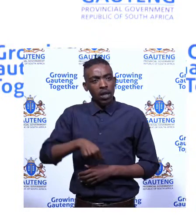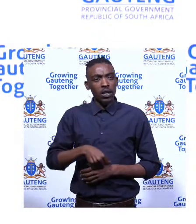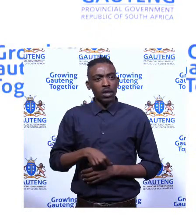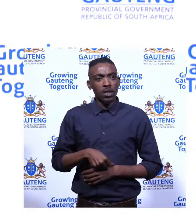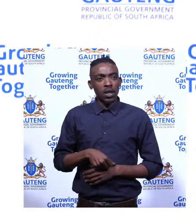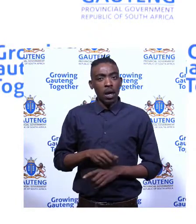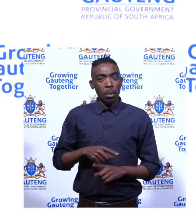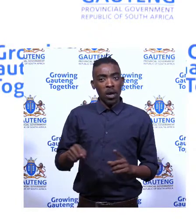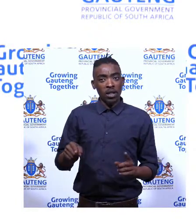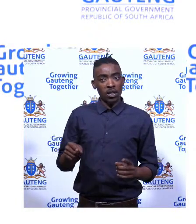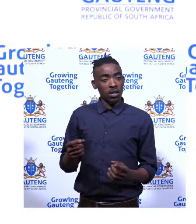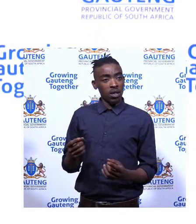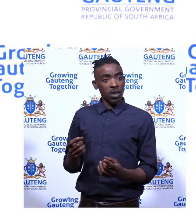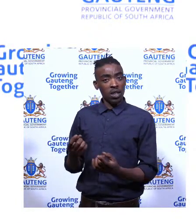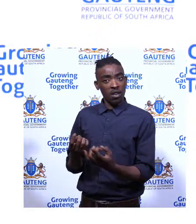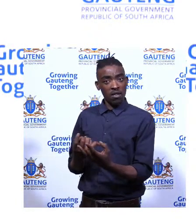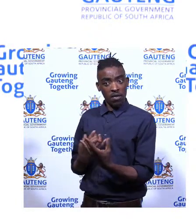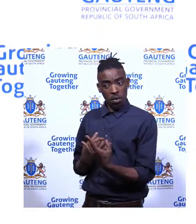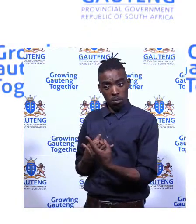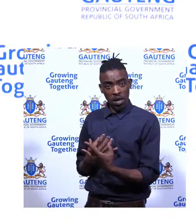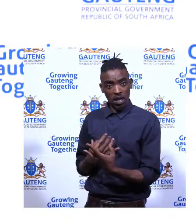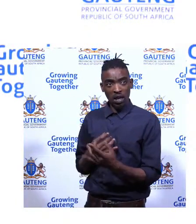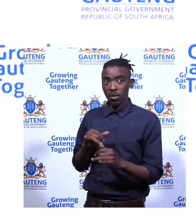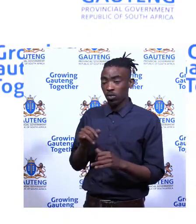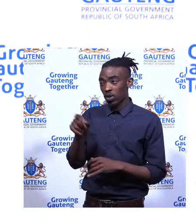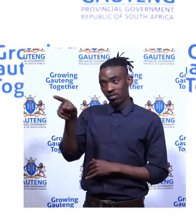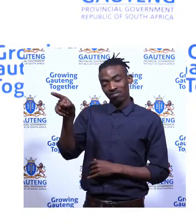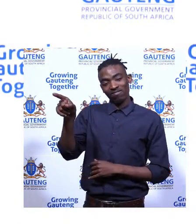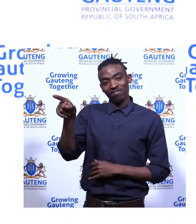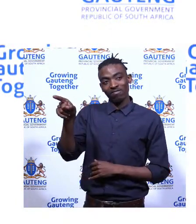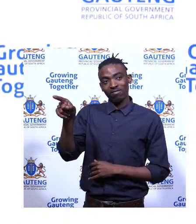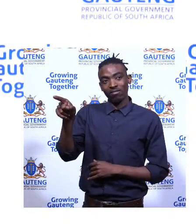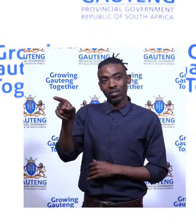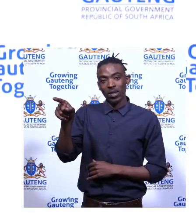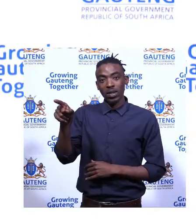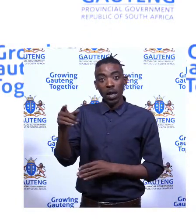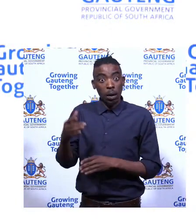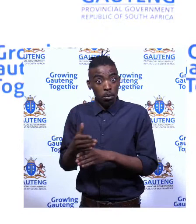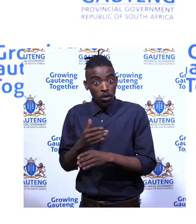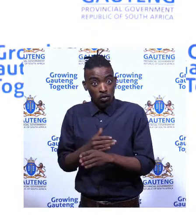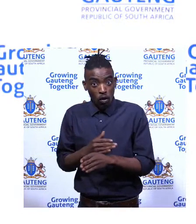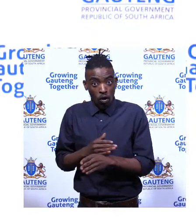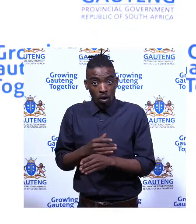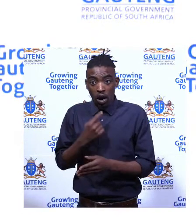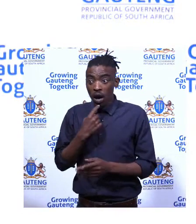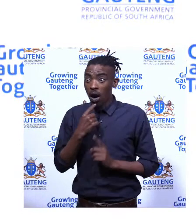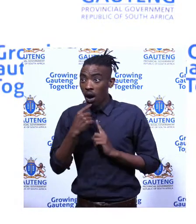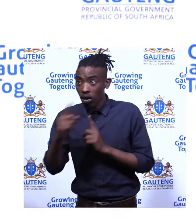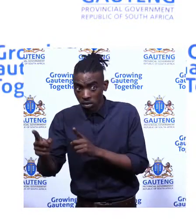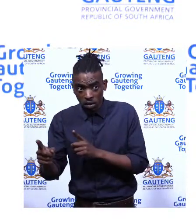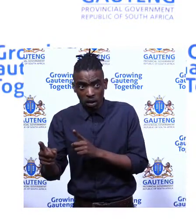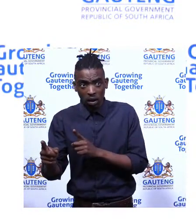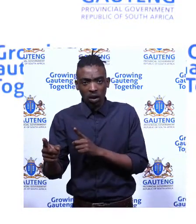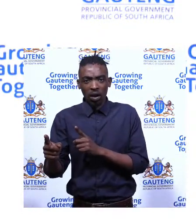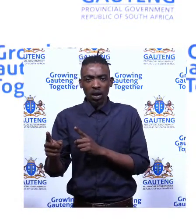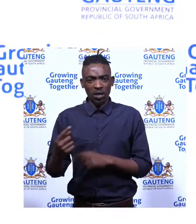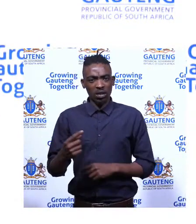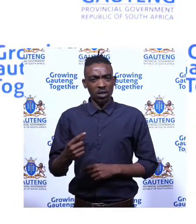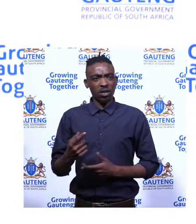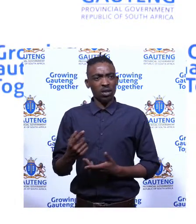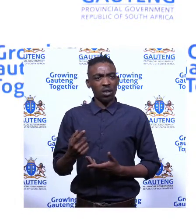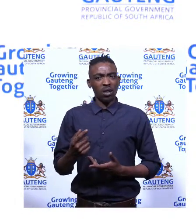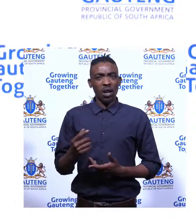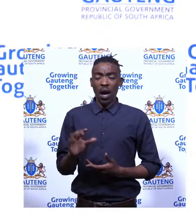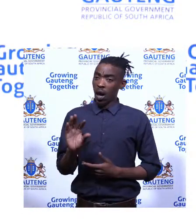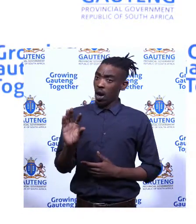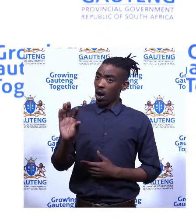feedback from the clinicians. Before I deal with the question myself, I first